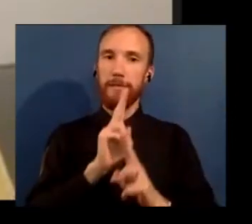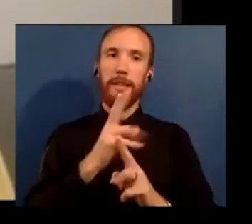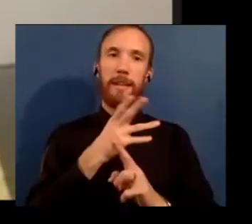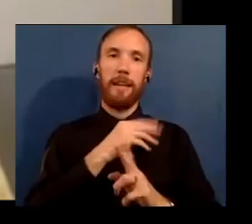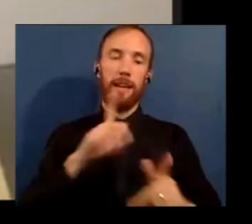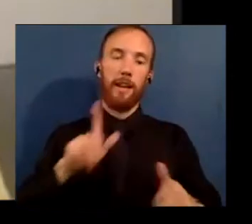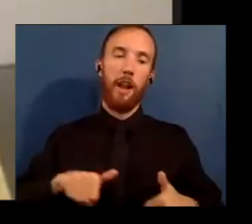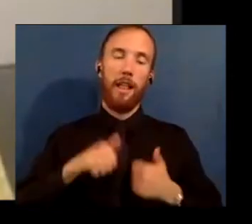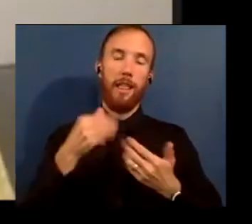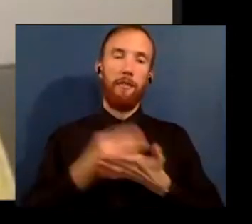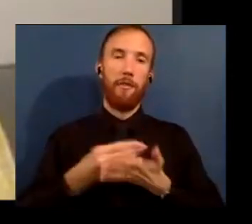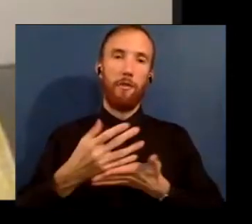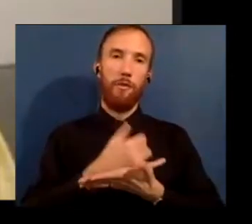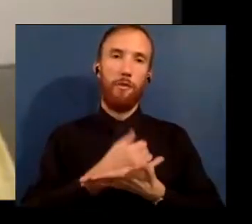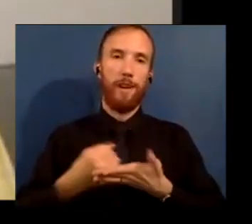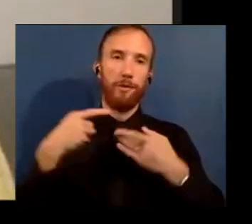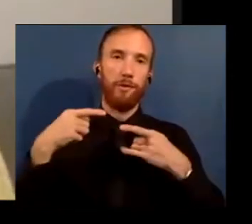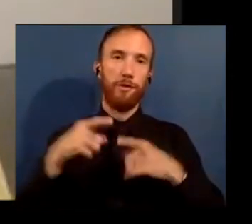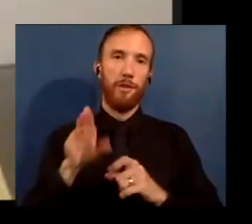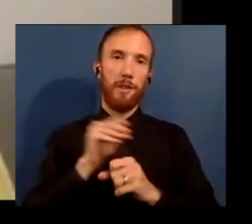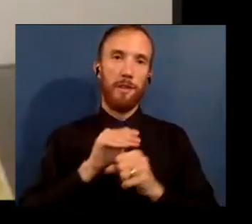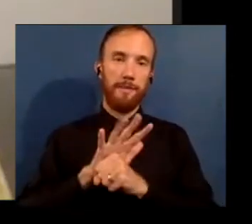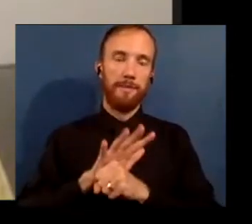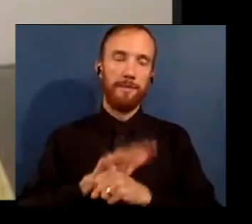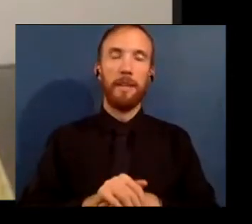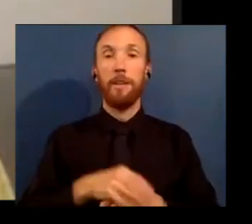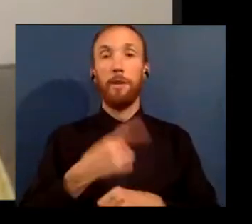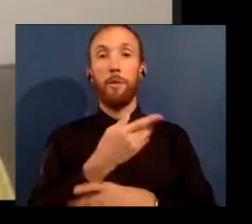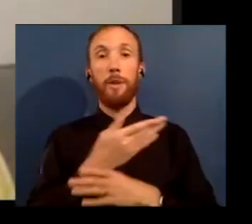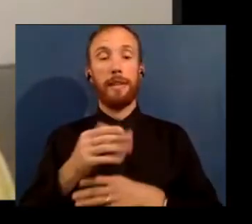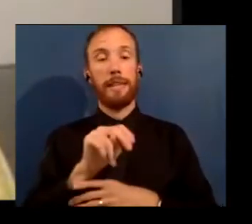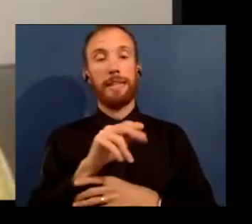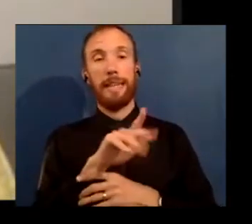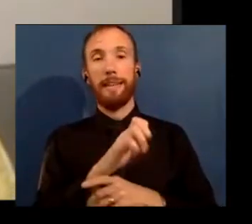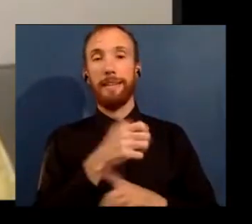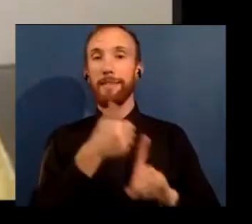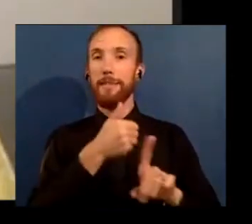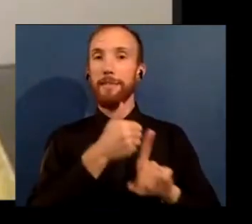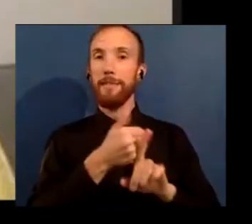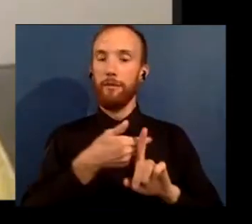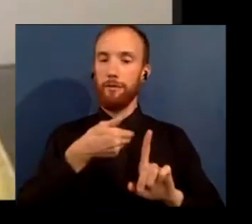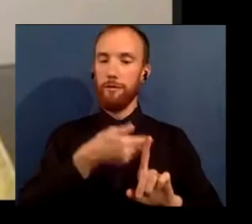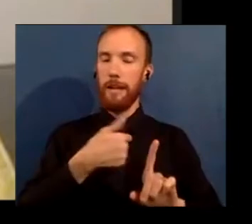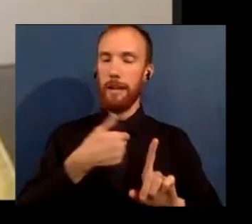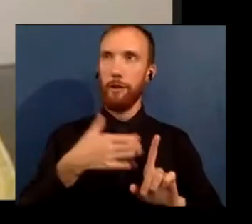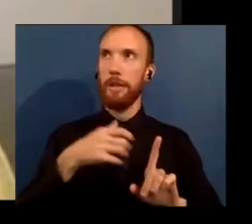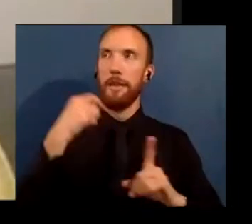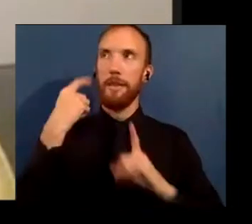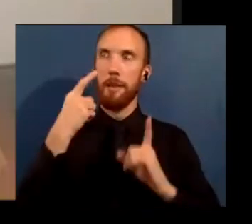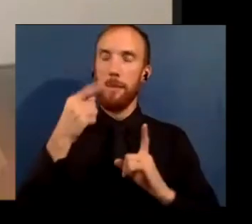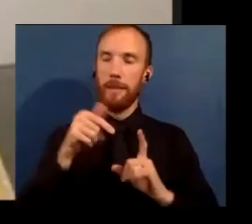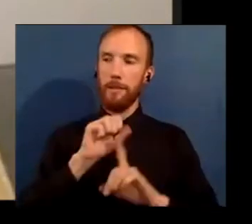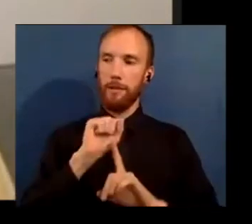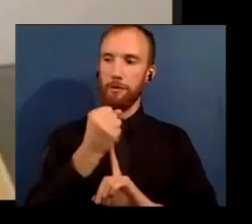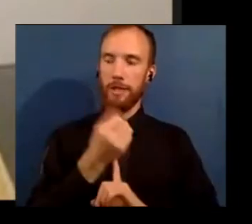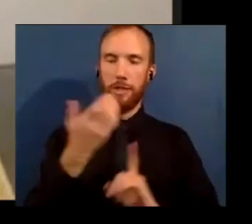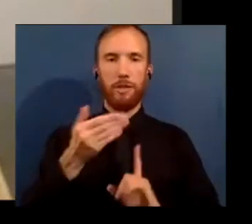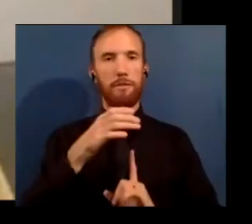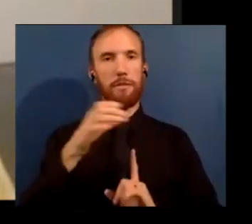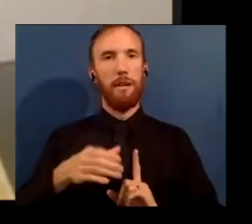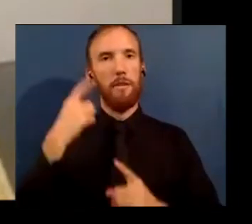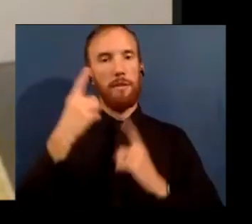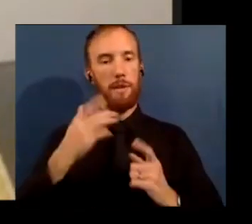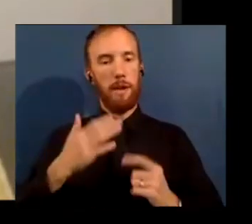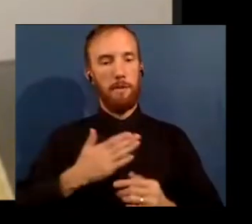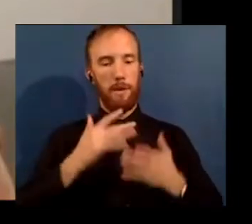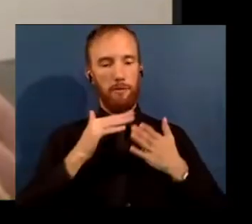One of the things that Nadine had asked me to do was to bring this conversation to Chicago and think about it in the context of some of my own sort of research interests